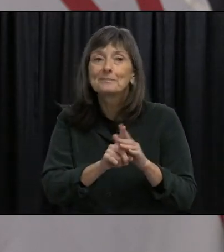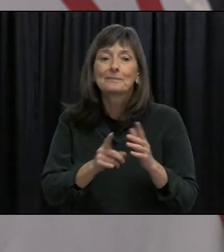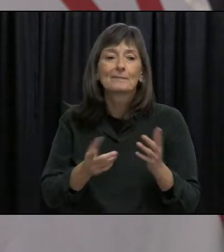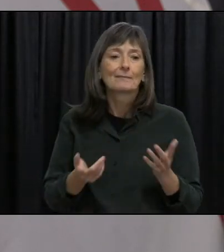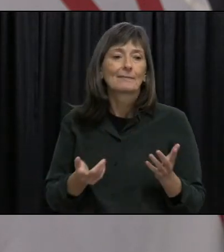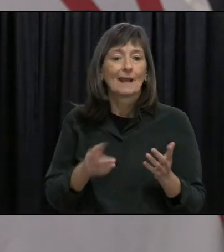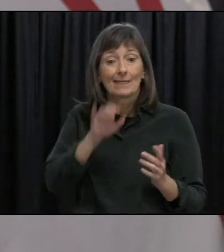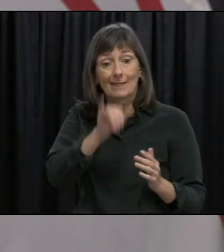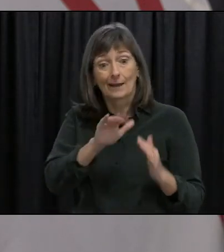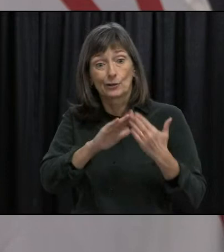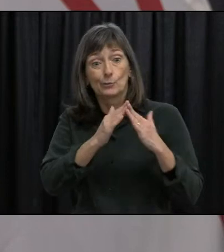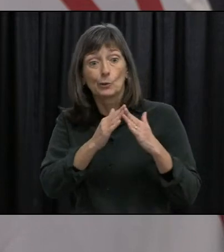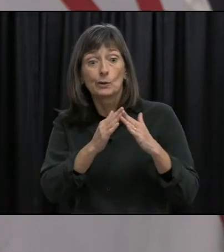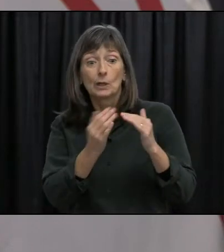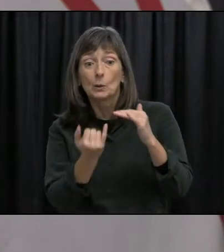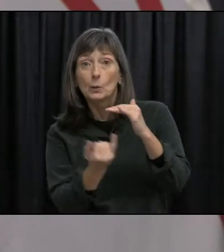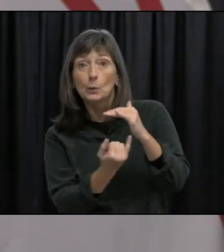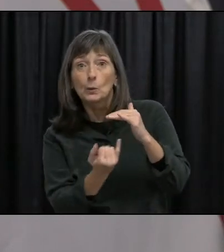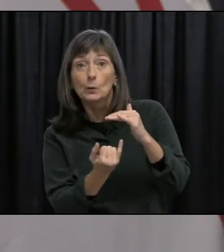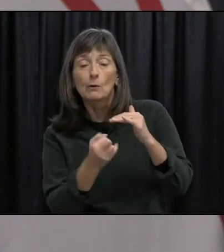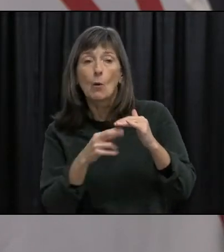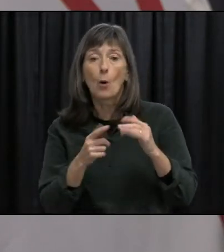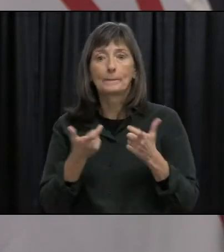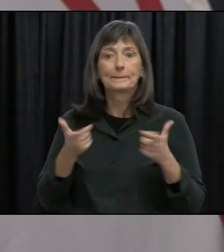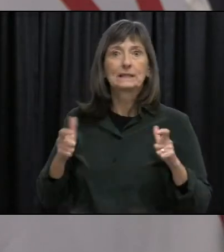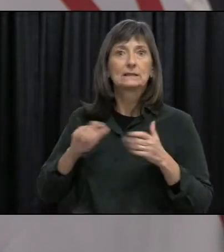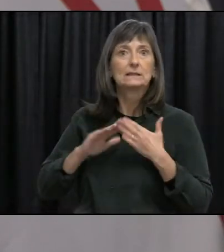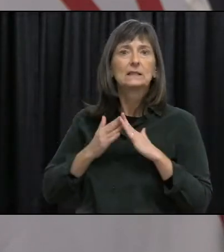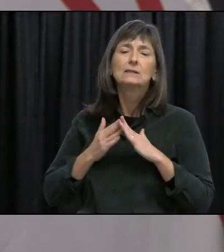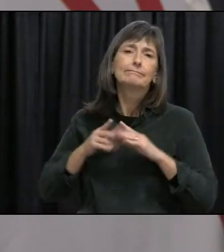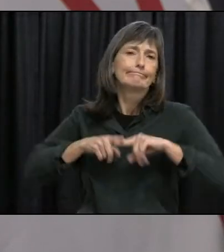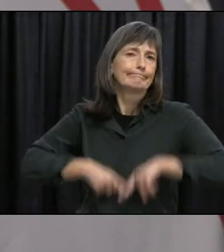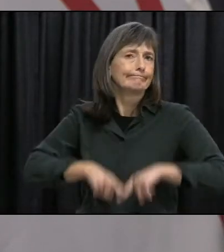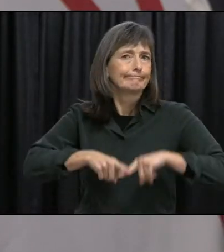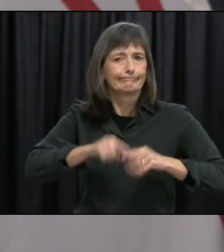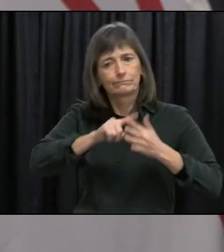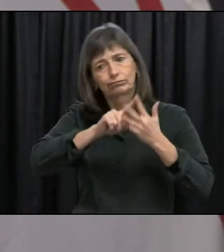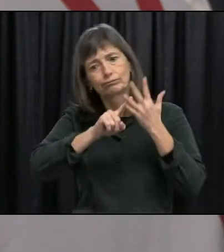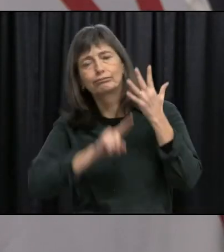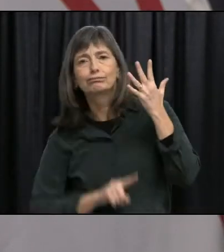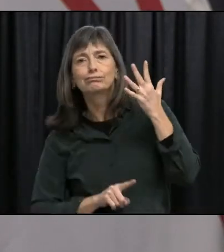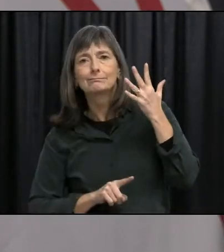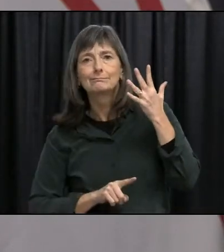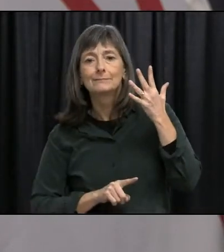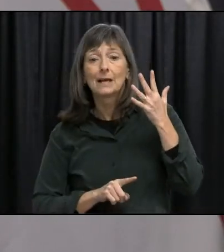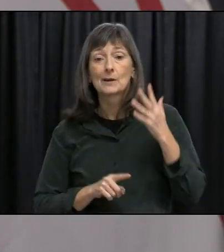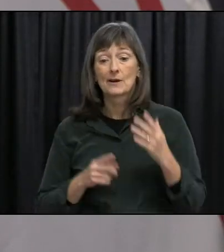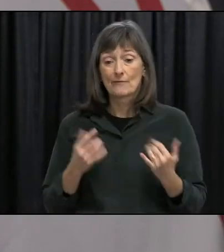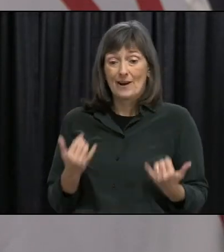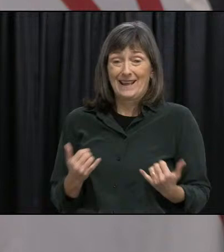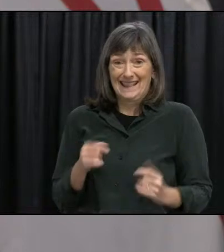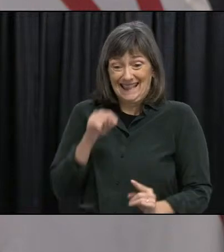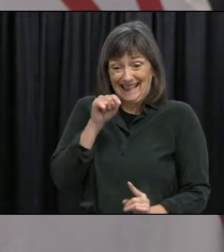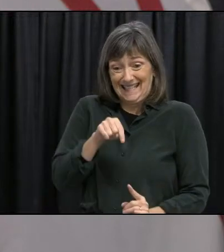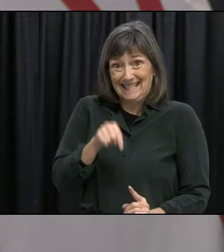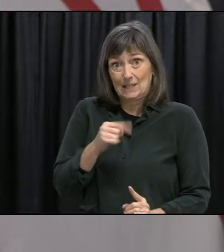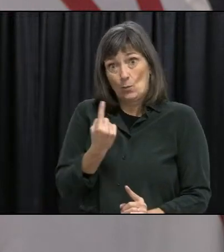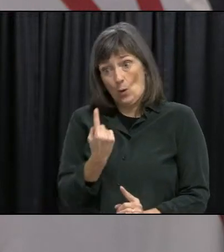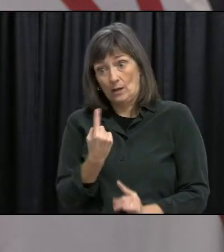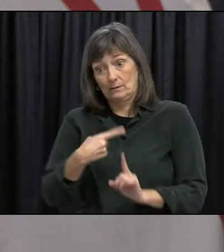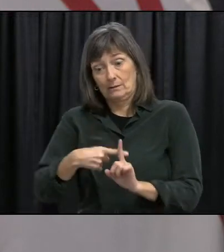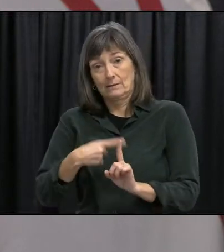whether the community is more isolated or not. But in this particular case, this